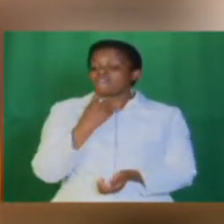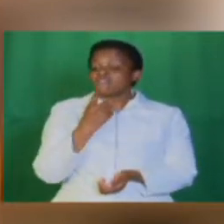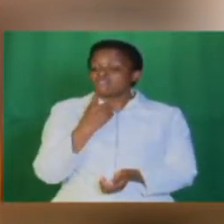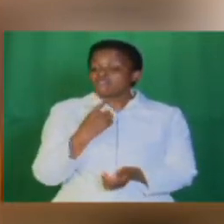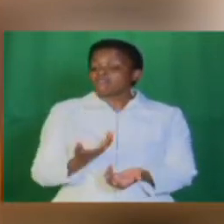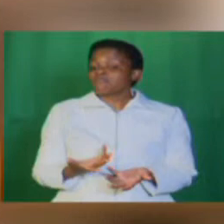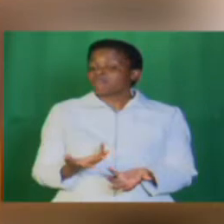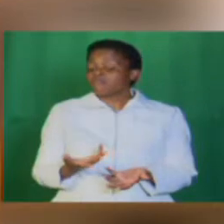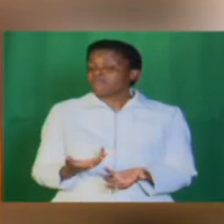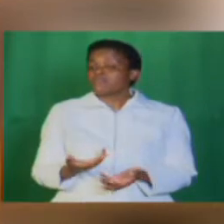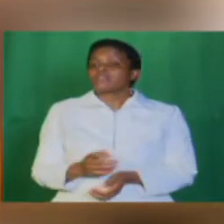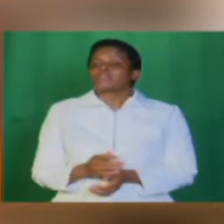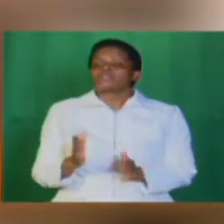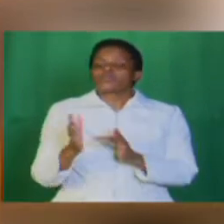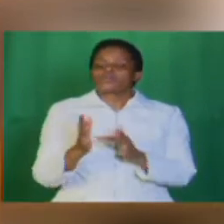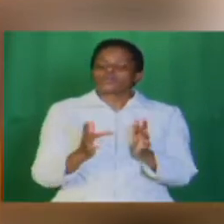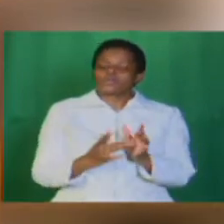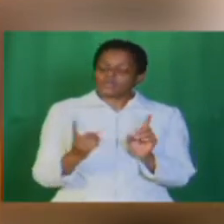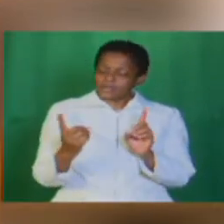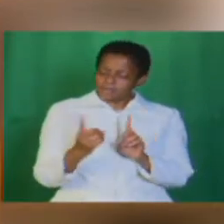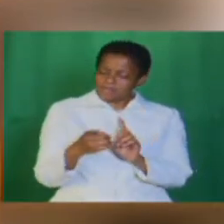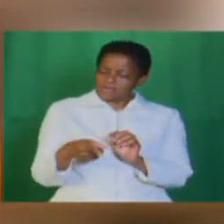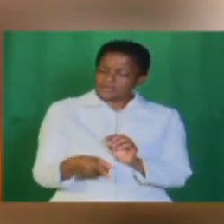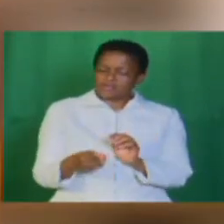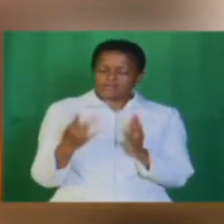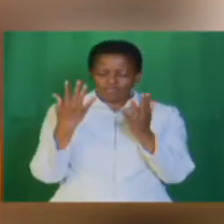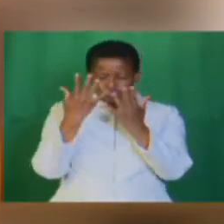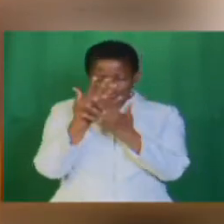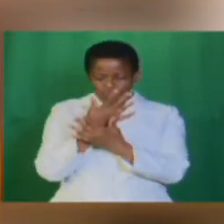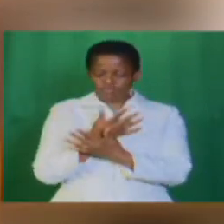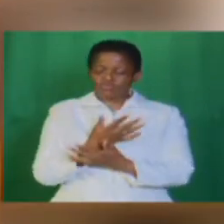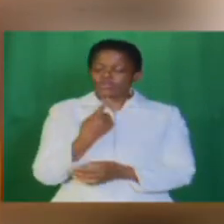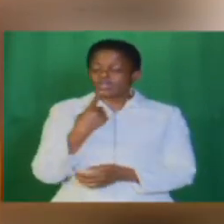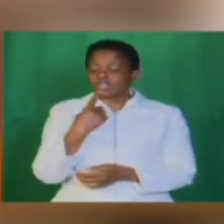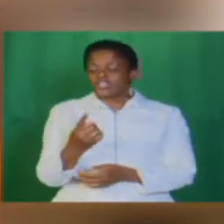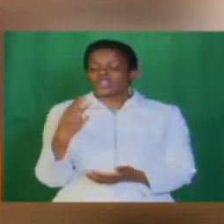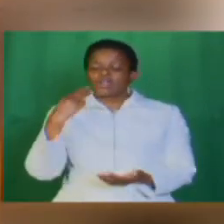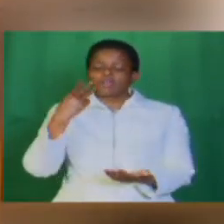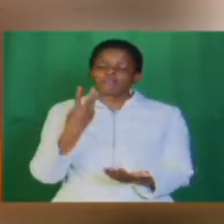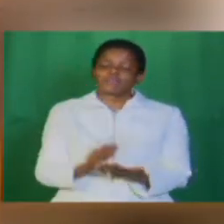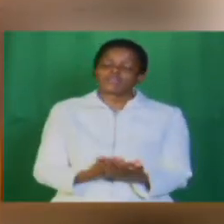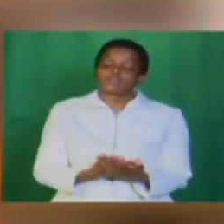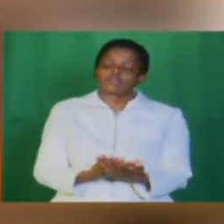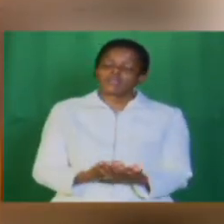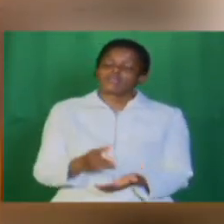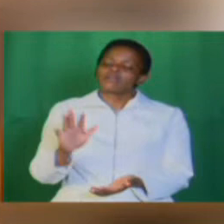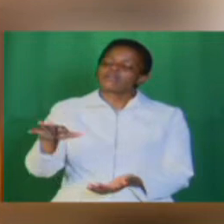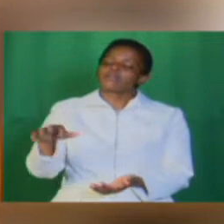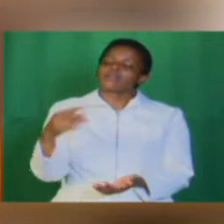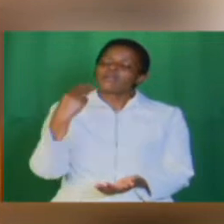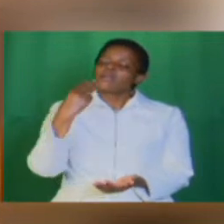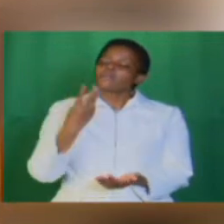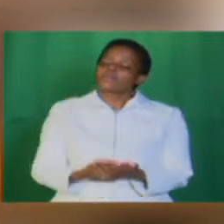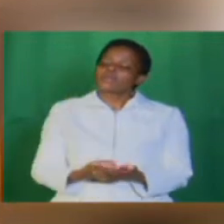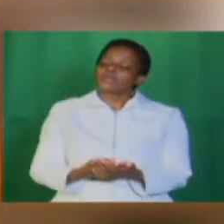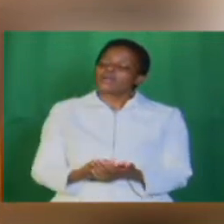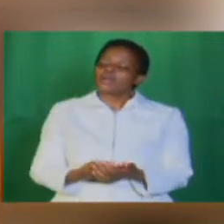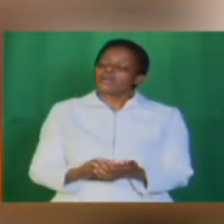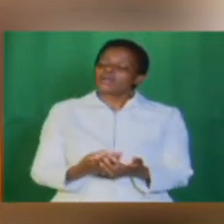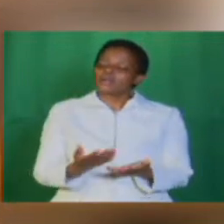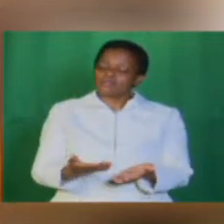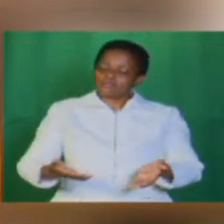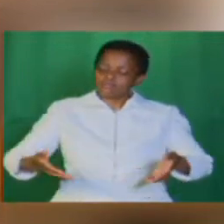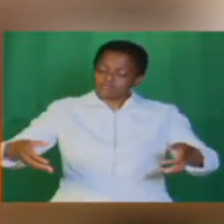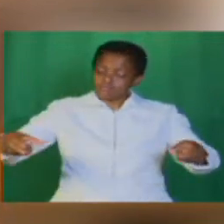this time that Jesus appeared to them and instructed Peter to cast the net on the right-hand side of